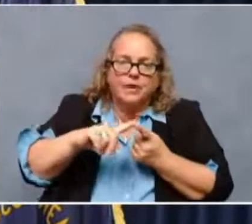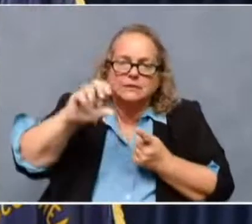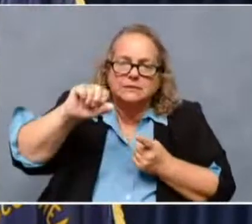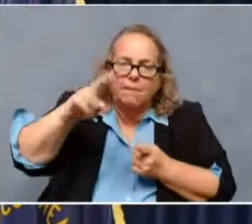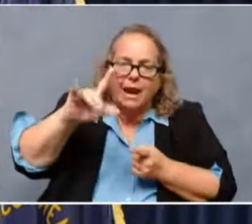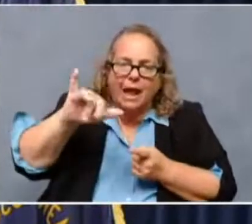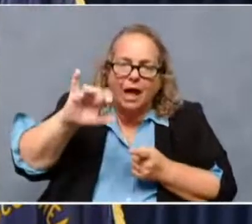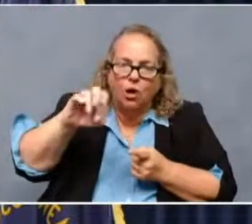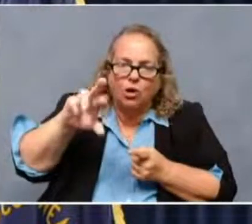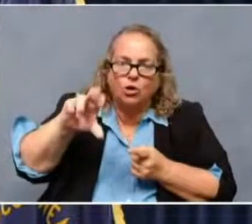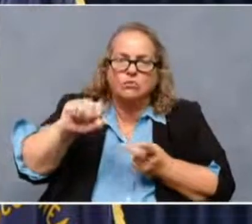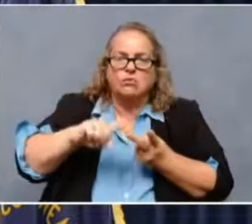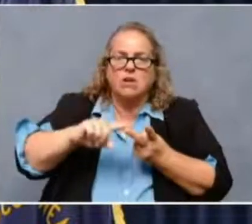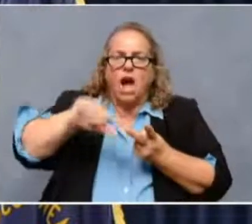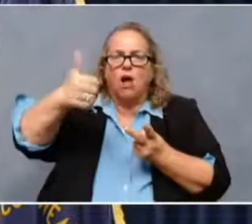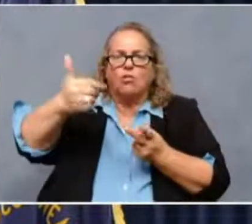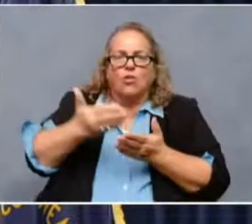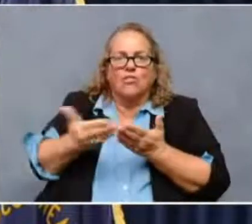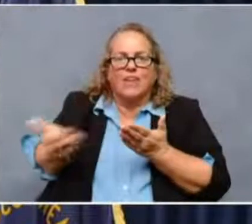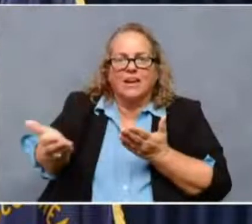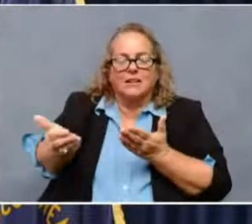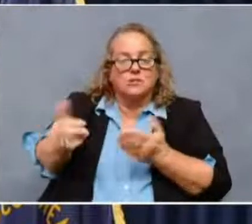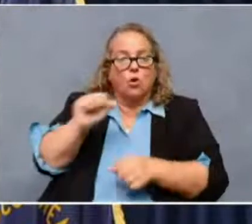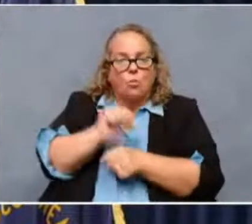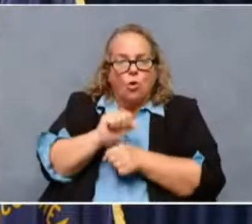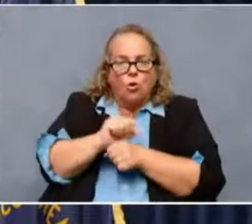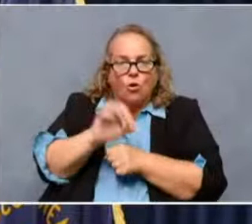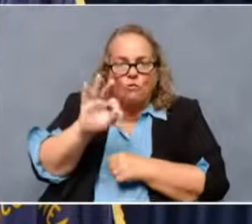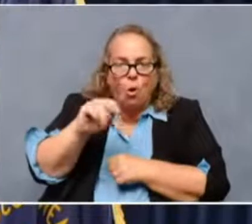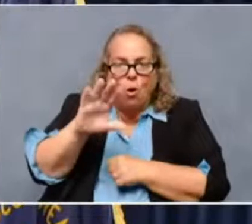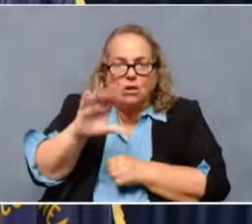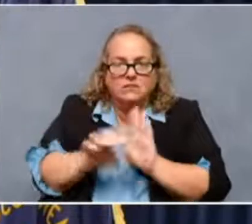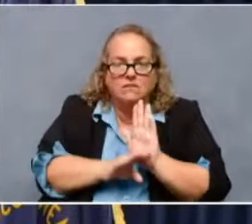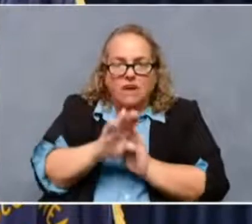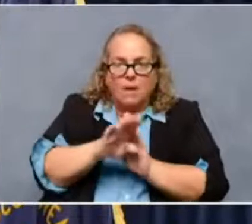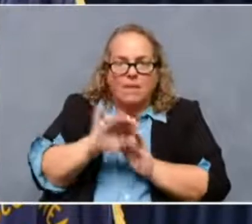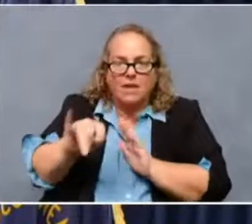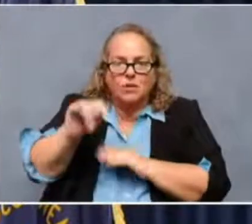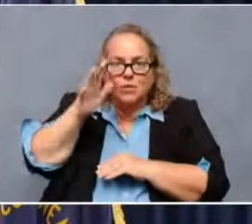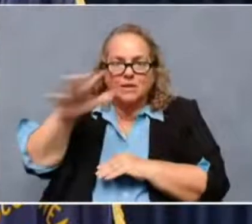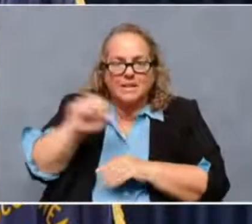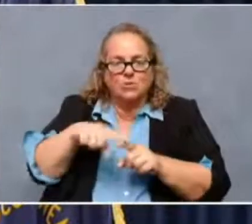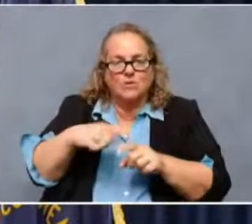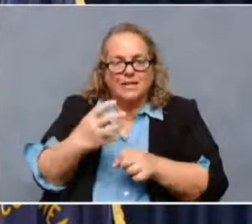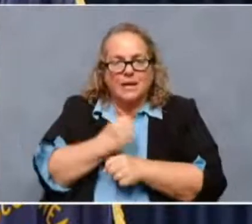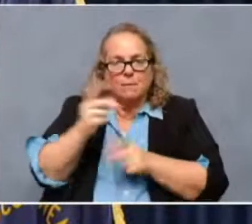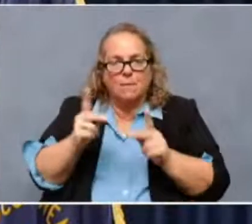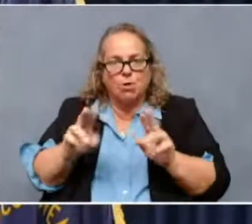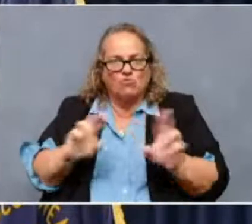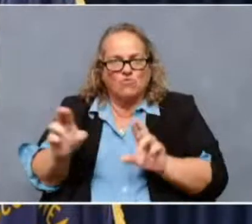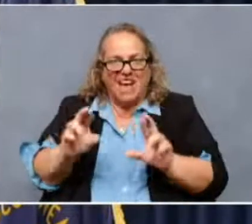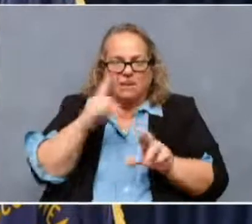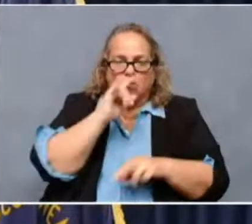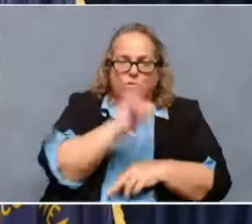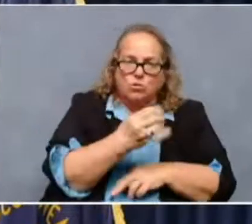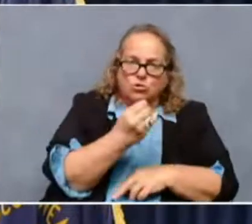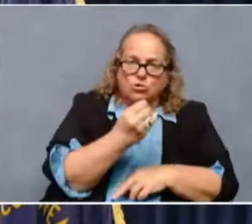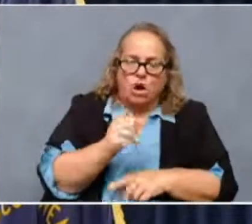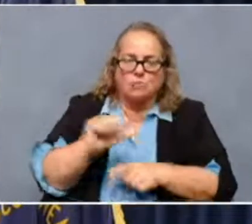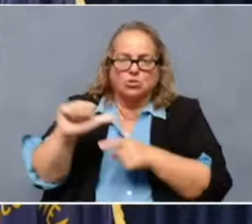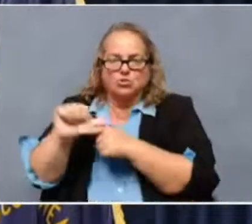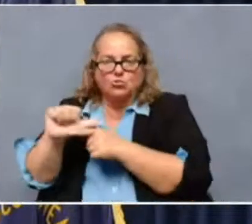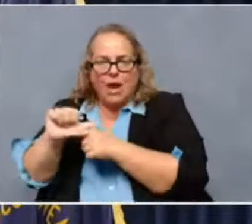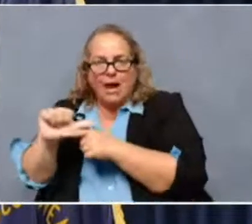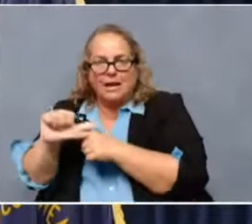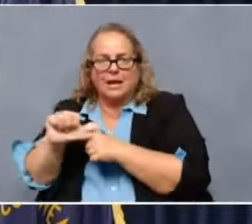that. If you look at the workforce development it's going to take to get people ready for those jobs, how we're going to work with schools,